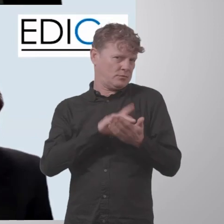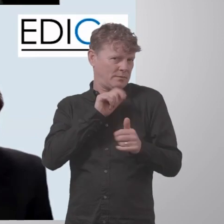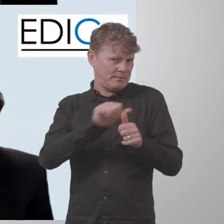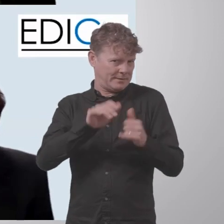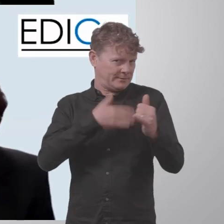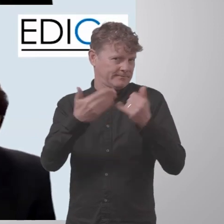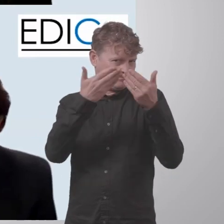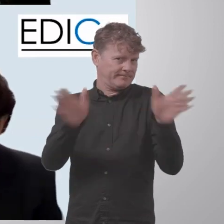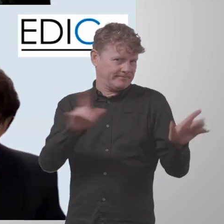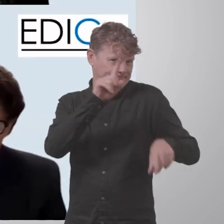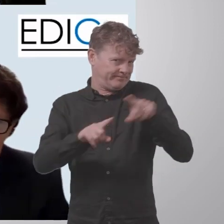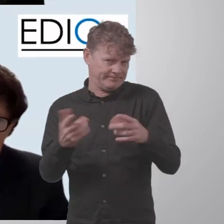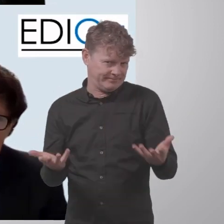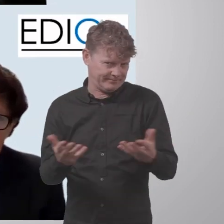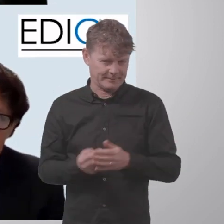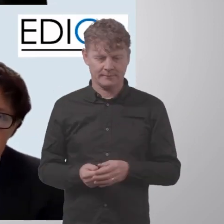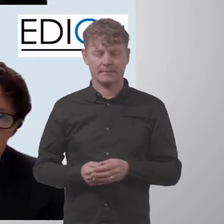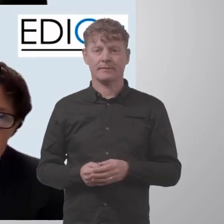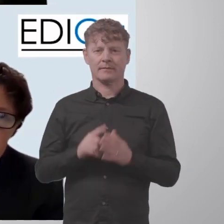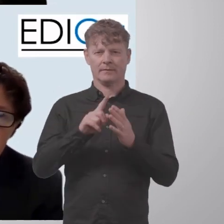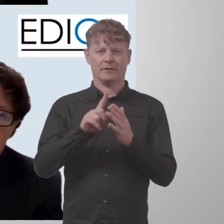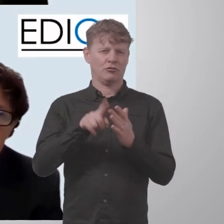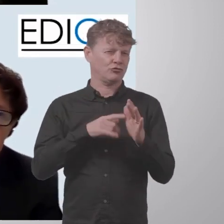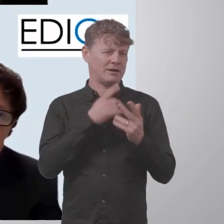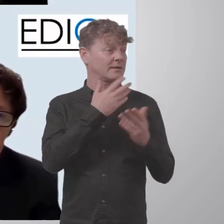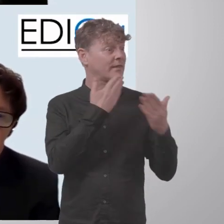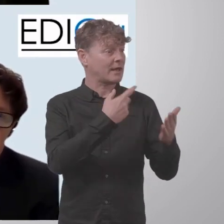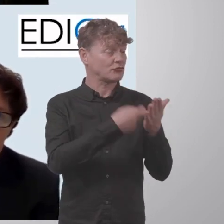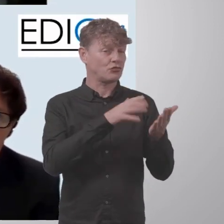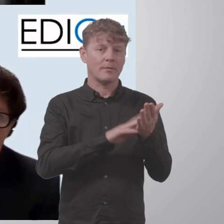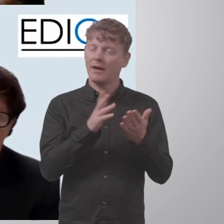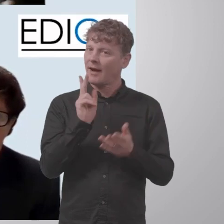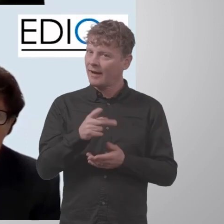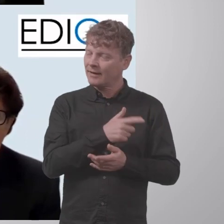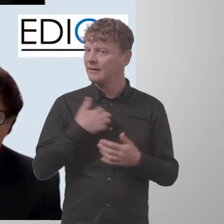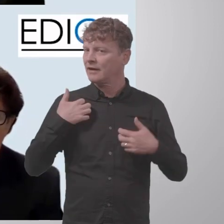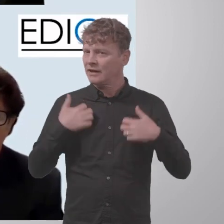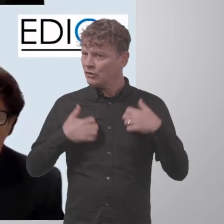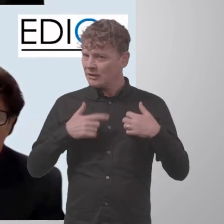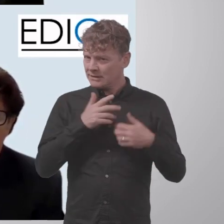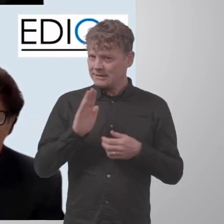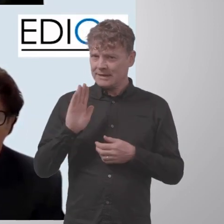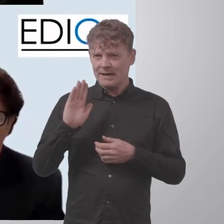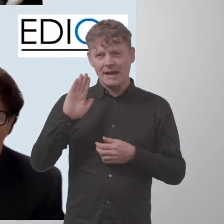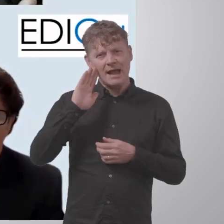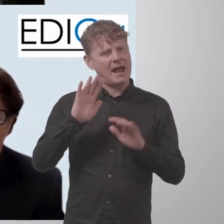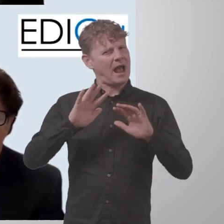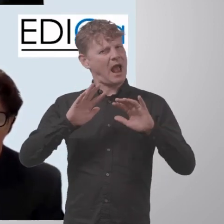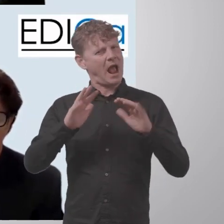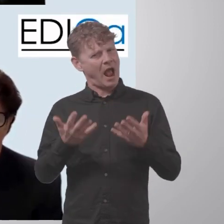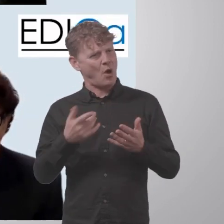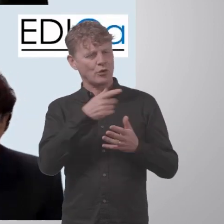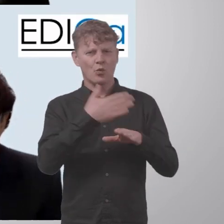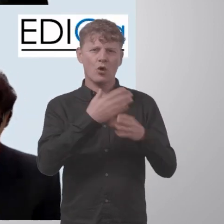That's great, Robert. And again, just kind of really interesting to hear, you know, in terms of how you work with leadership teams in terms of